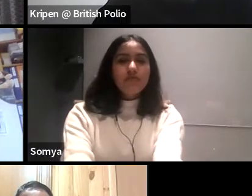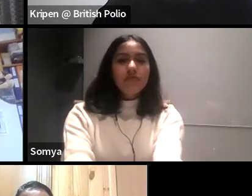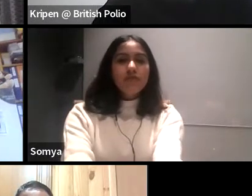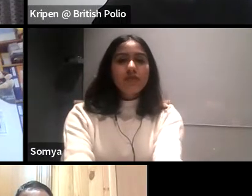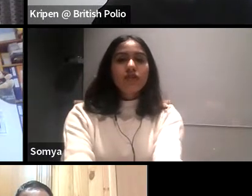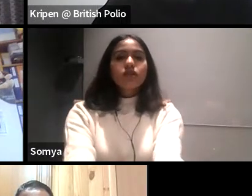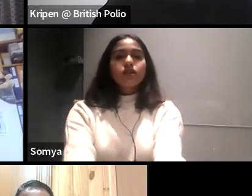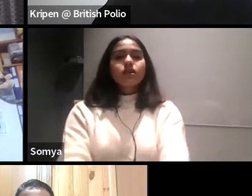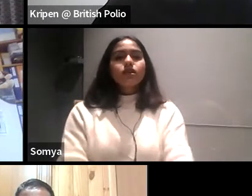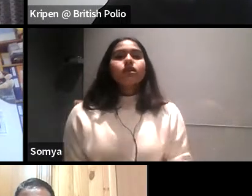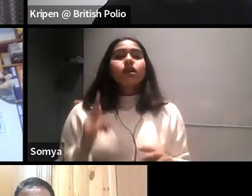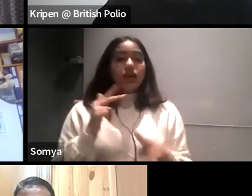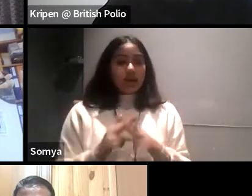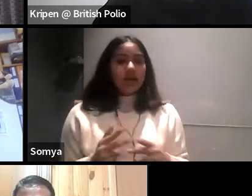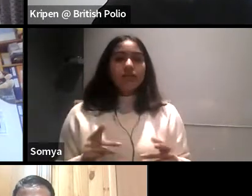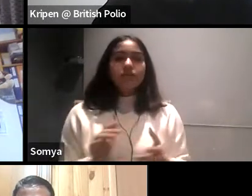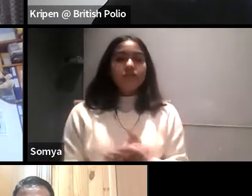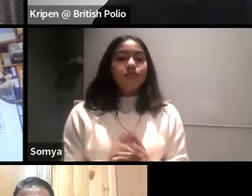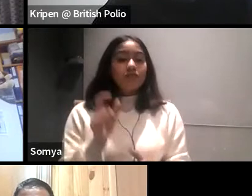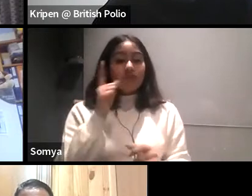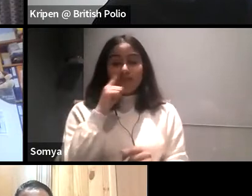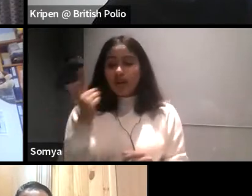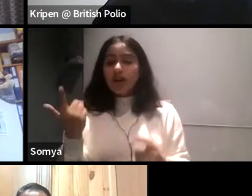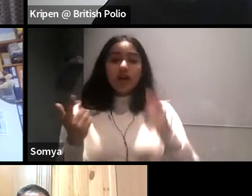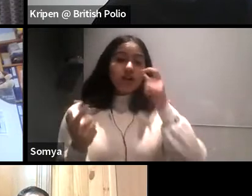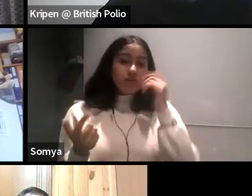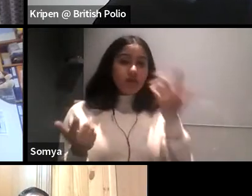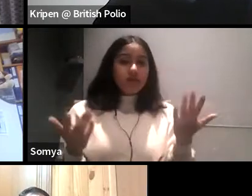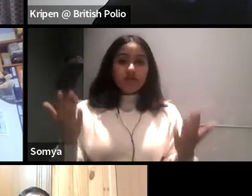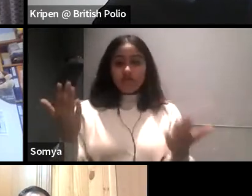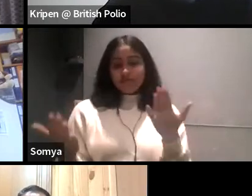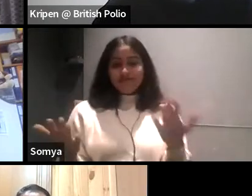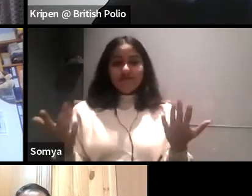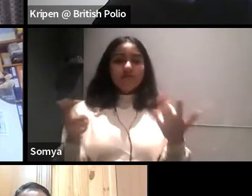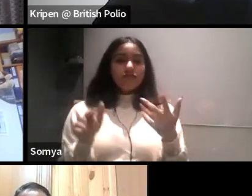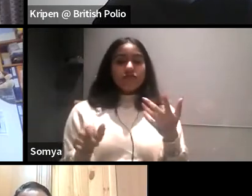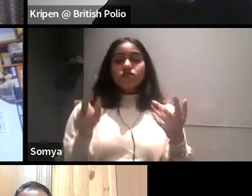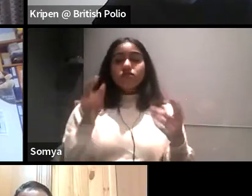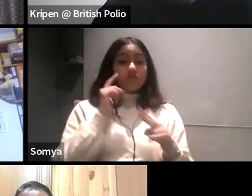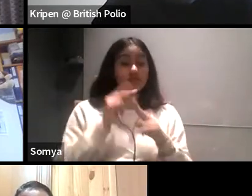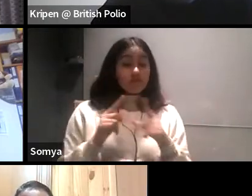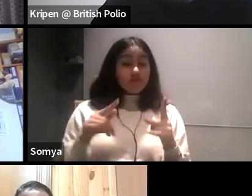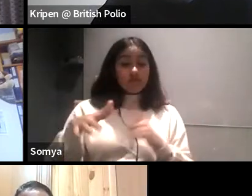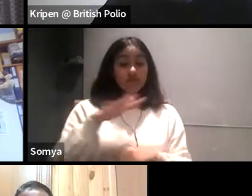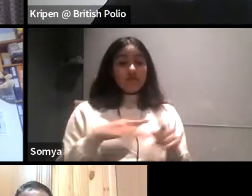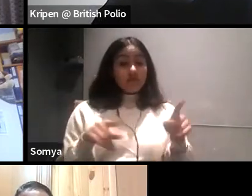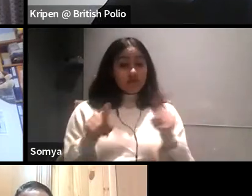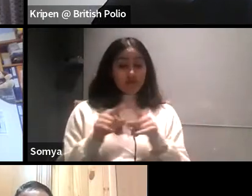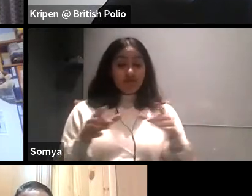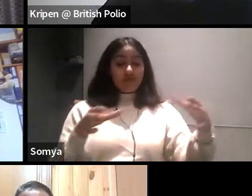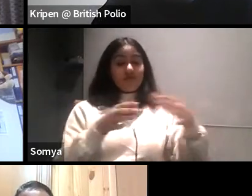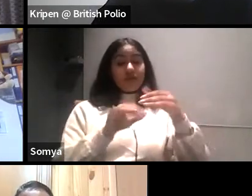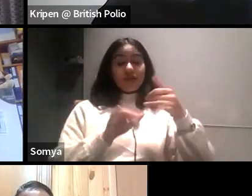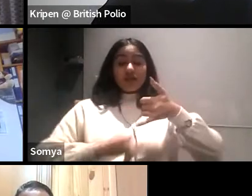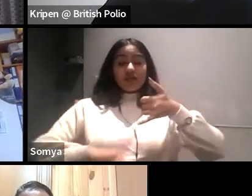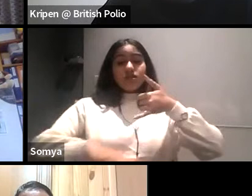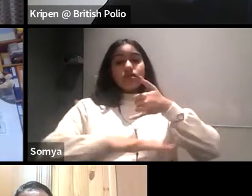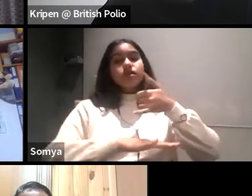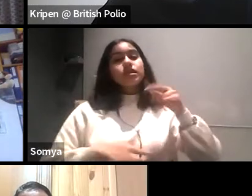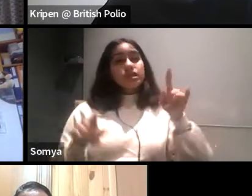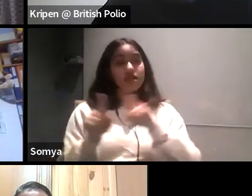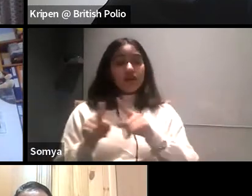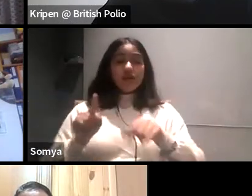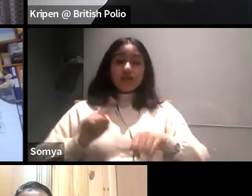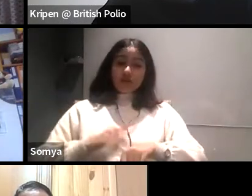in terms of the men versus women, or it is more prone in the men's society versus women, or men get more